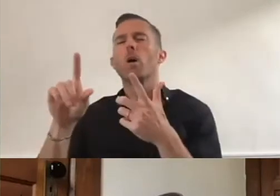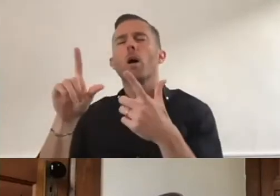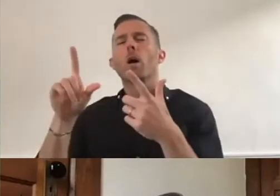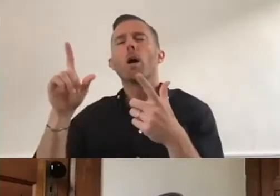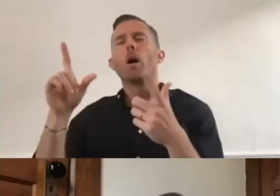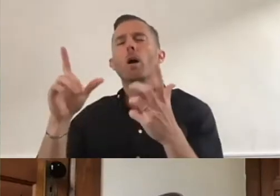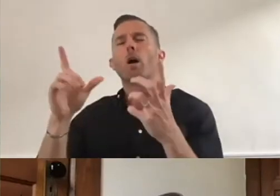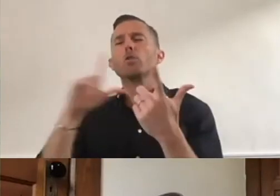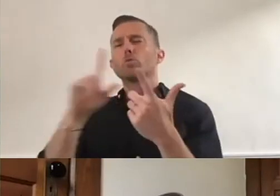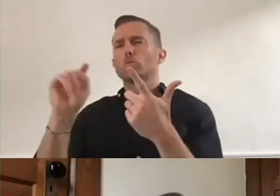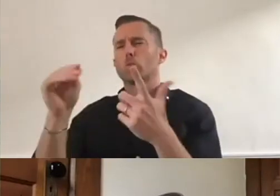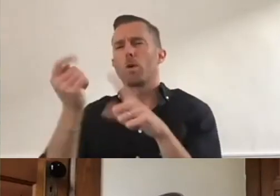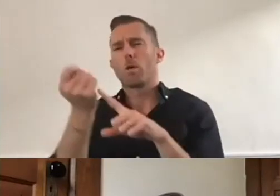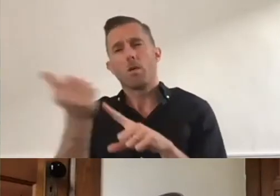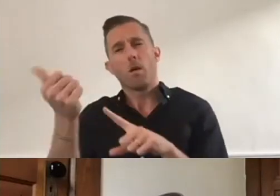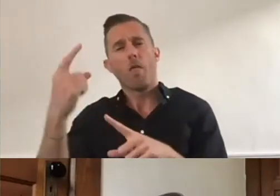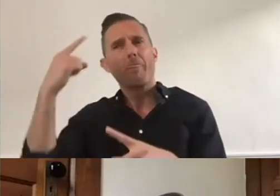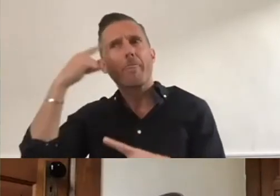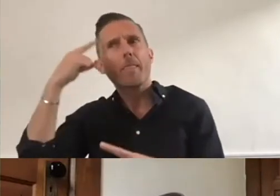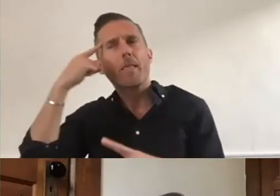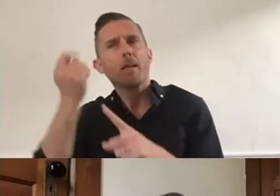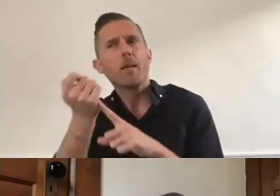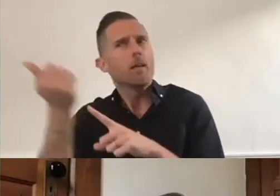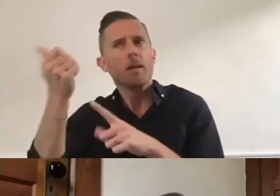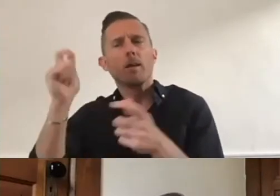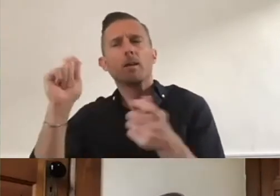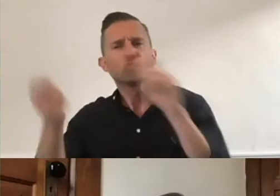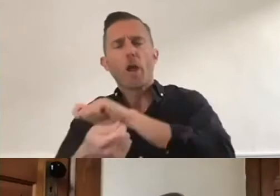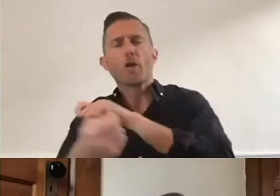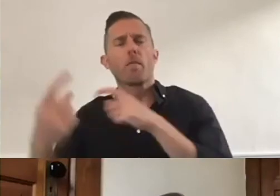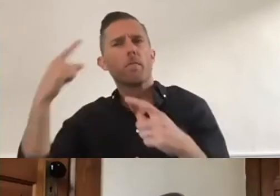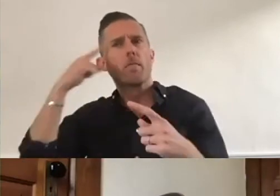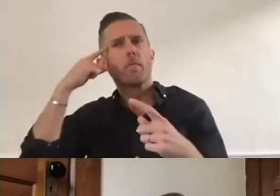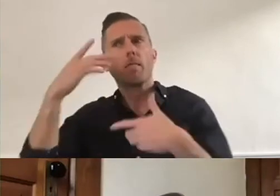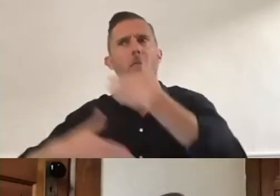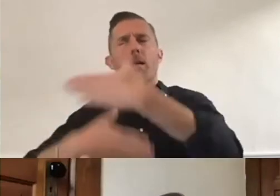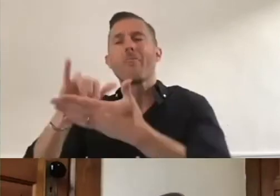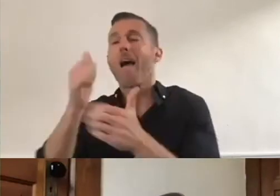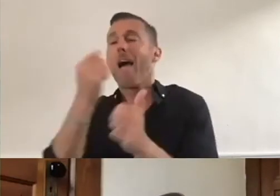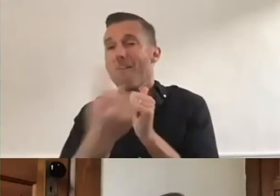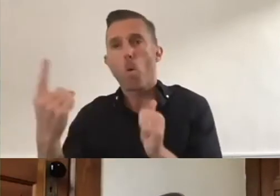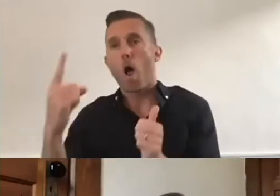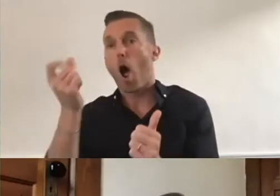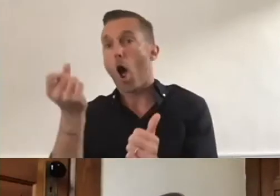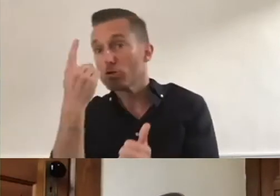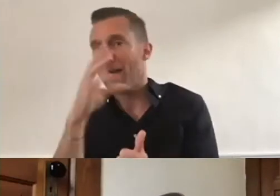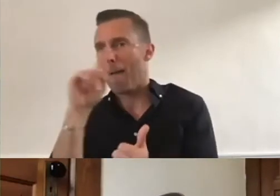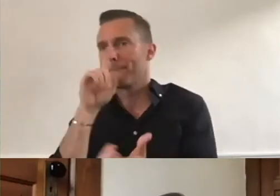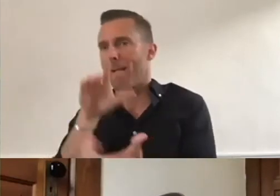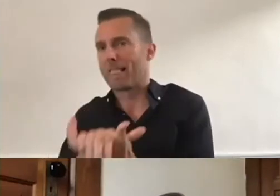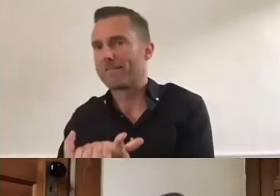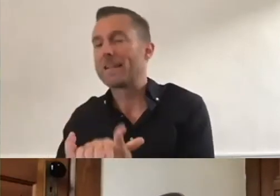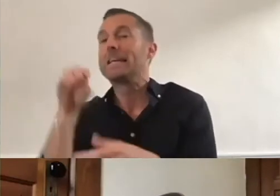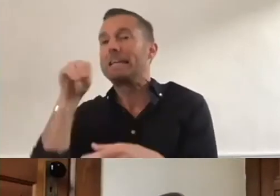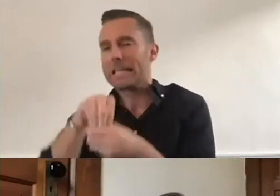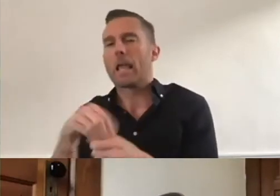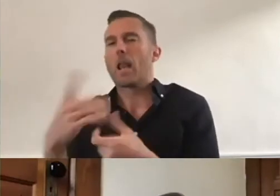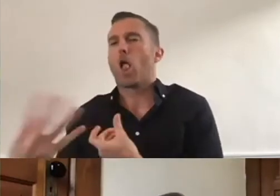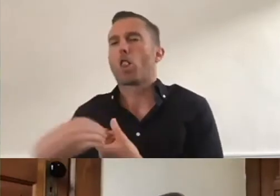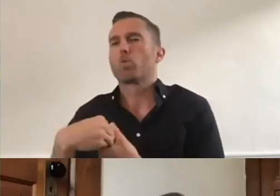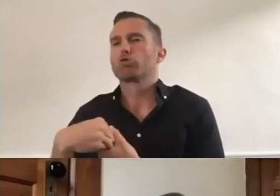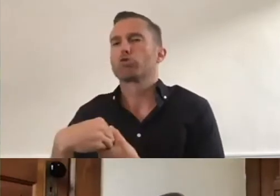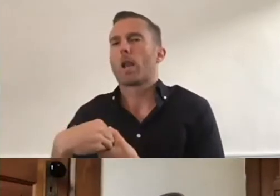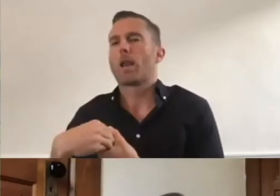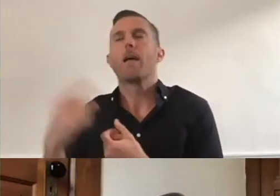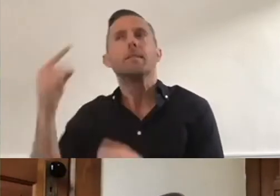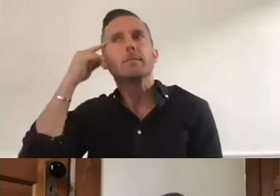the organization, so everybody understands that and believes in inclusion, and is thinking about it